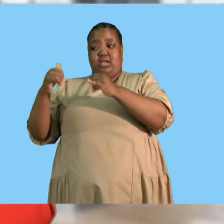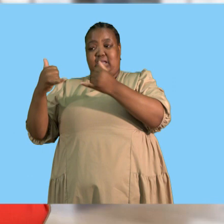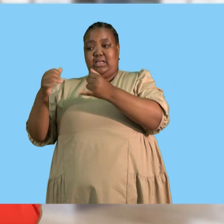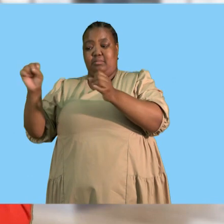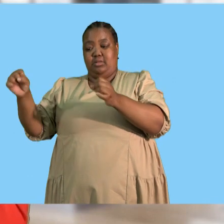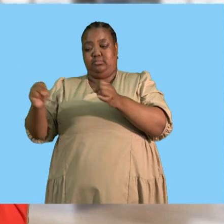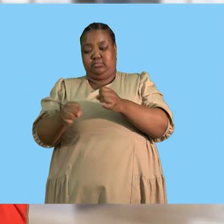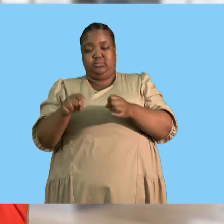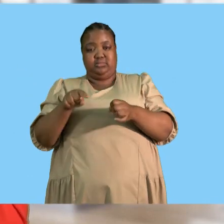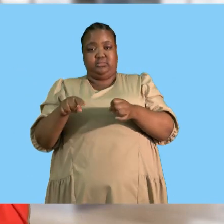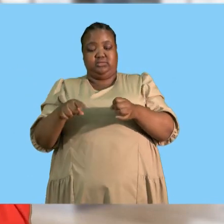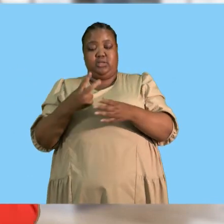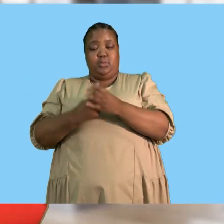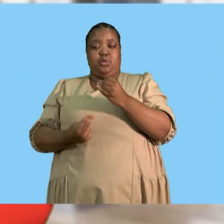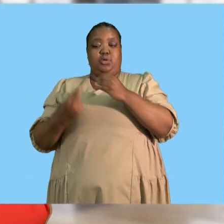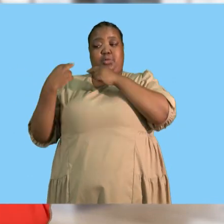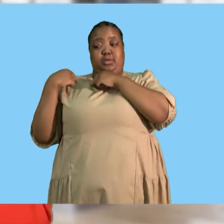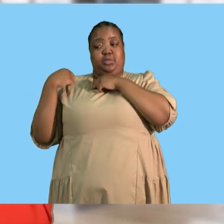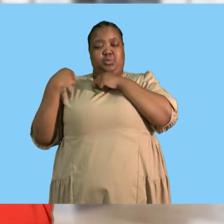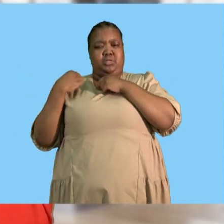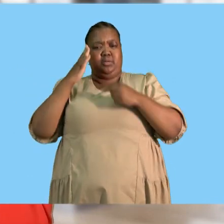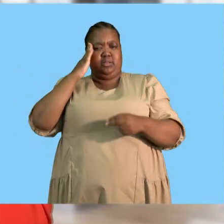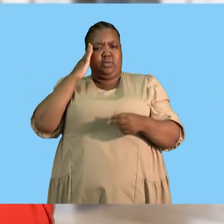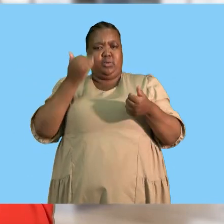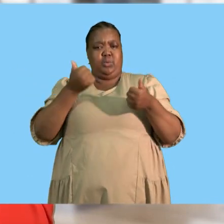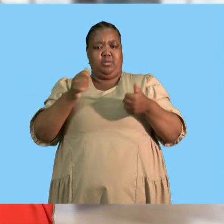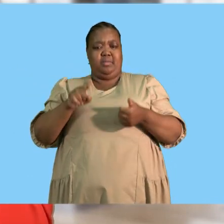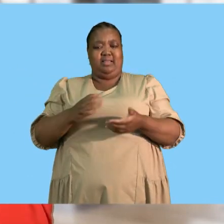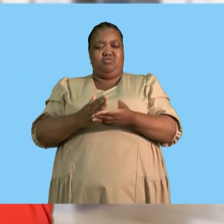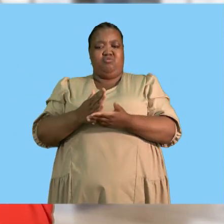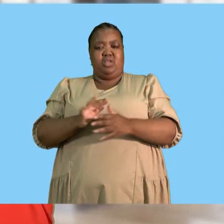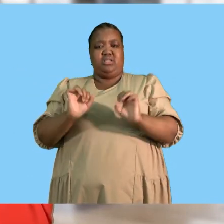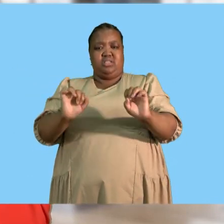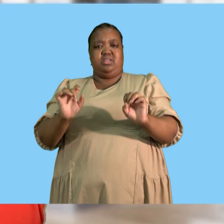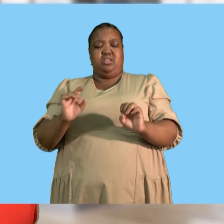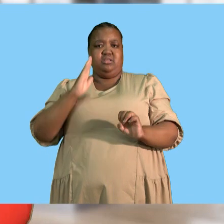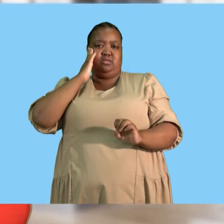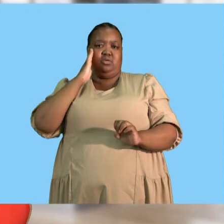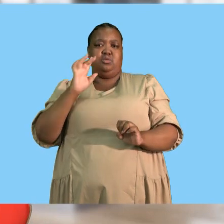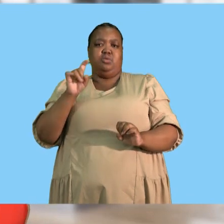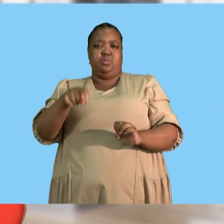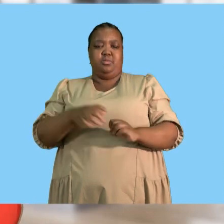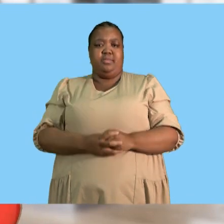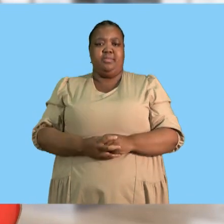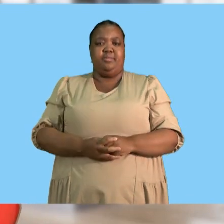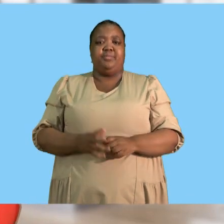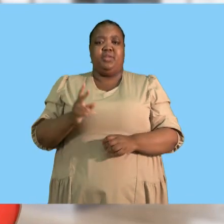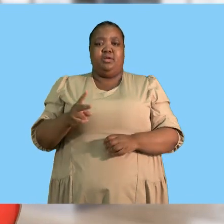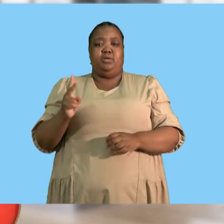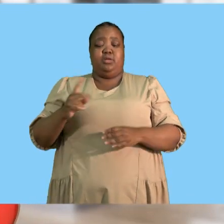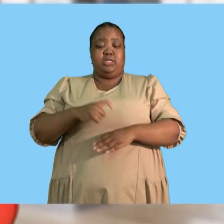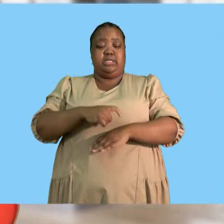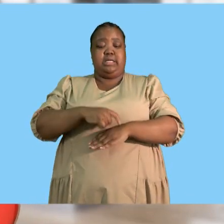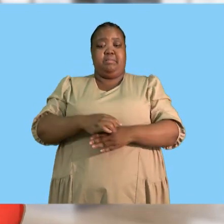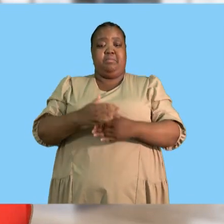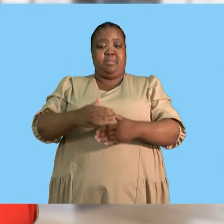and the company that is being outsourced must know their responsibilities and their rights. And also, they must know